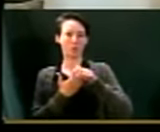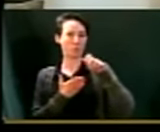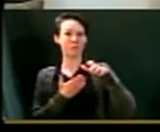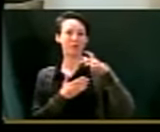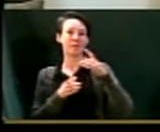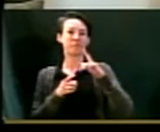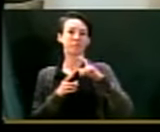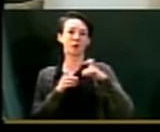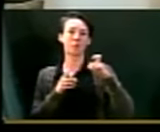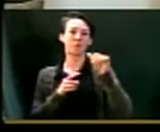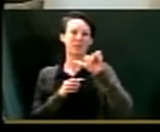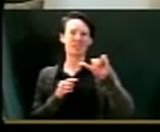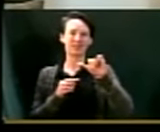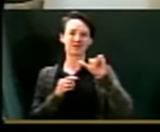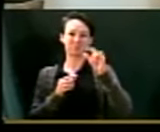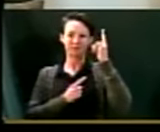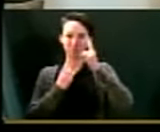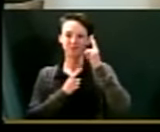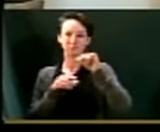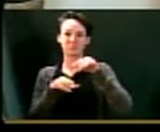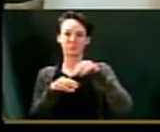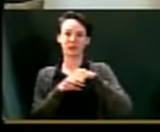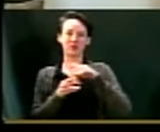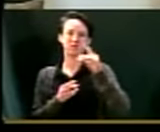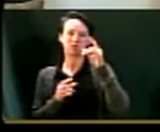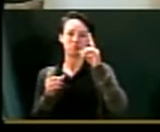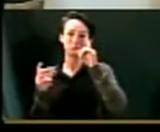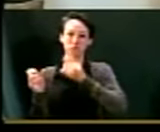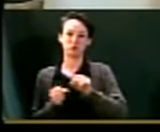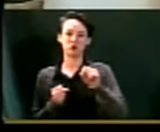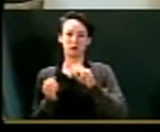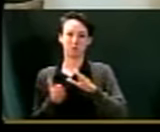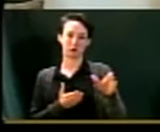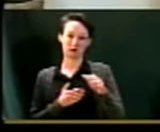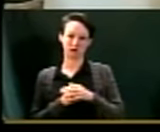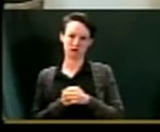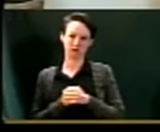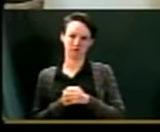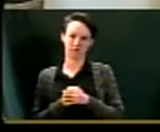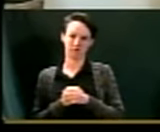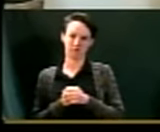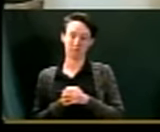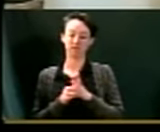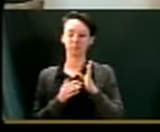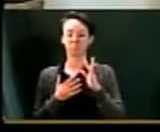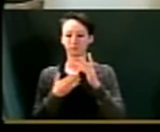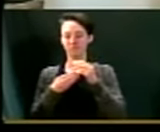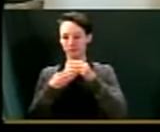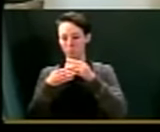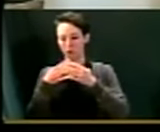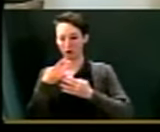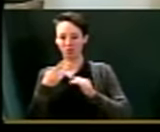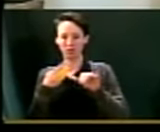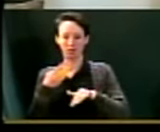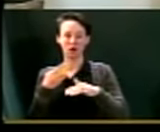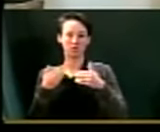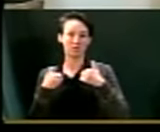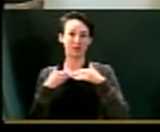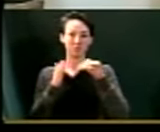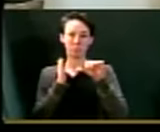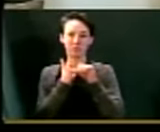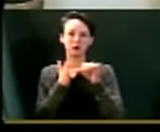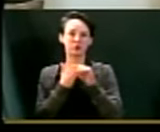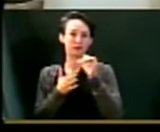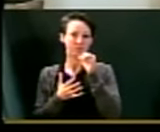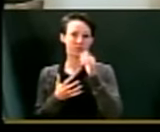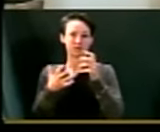plan. Beyond that, what we have are pages of mismatched